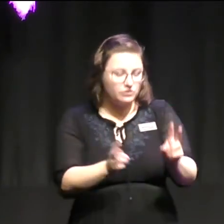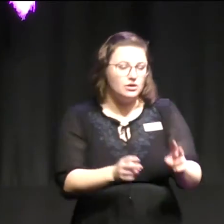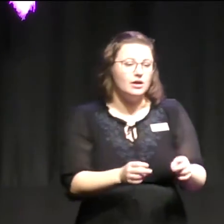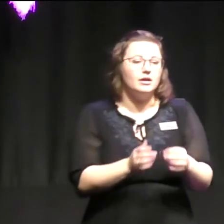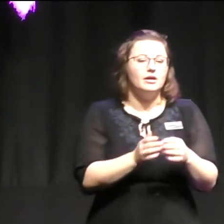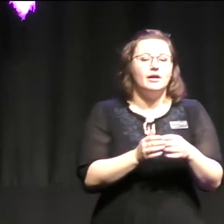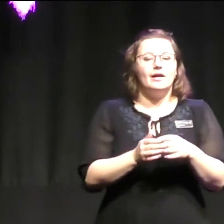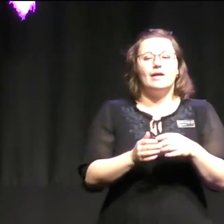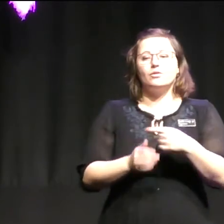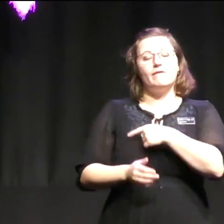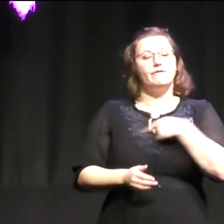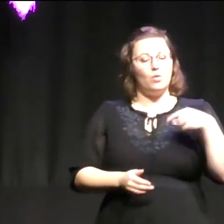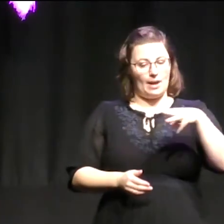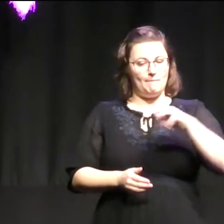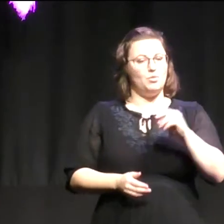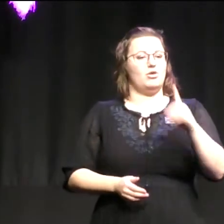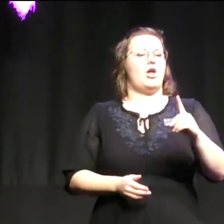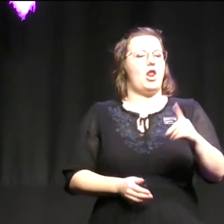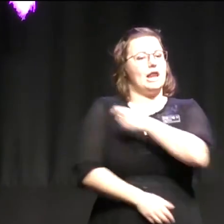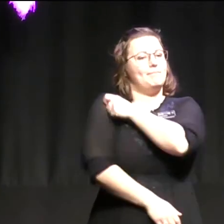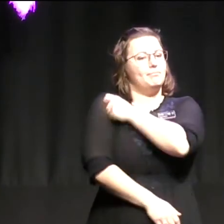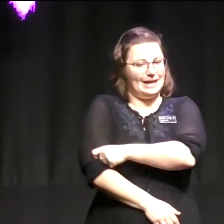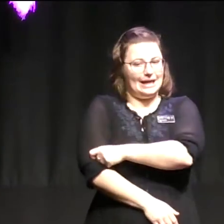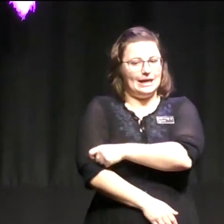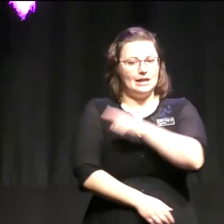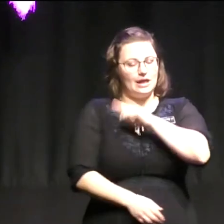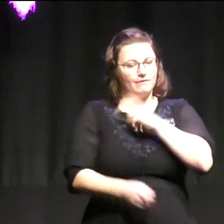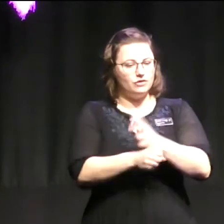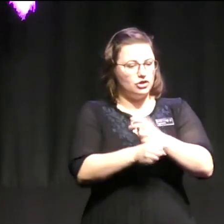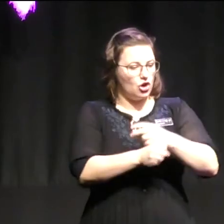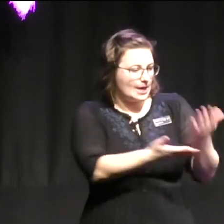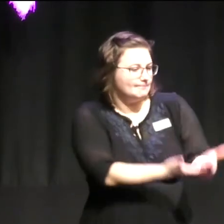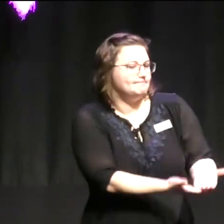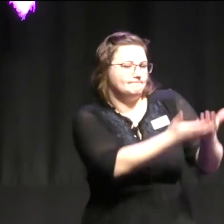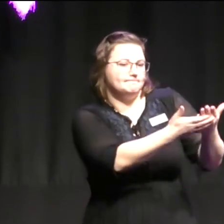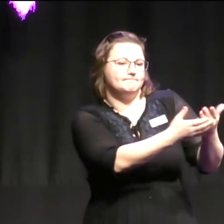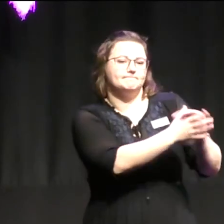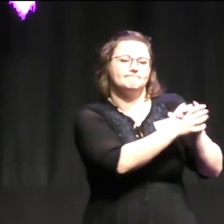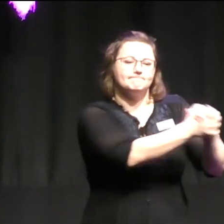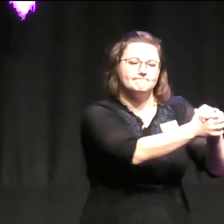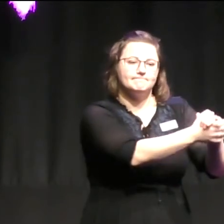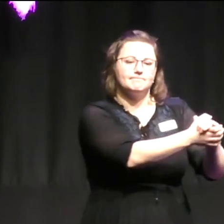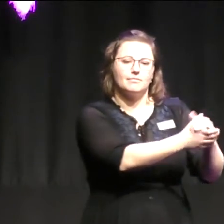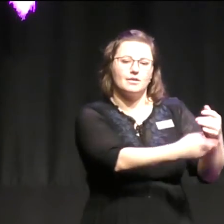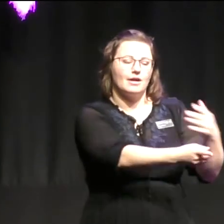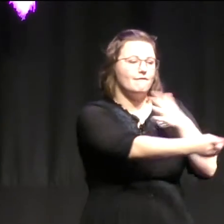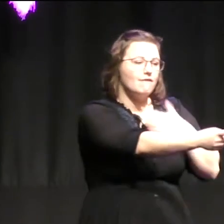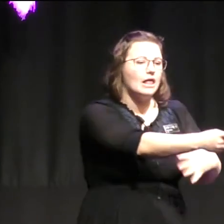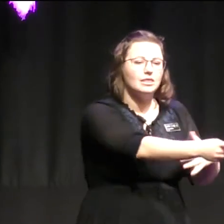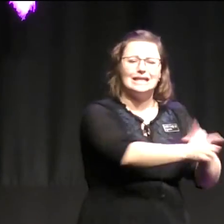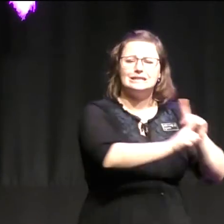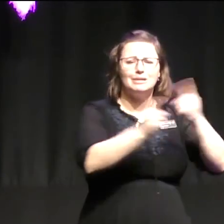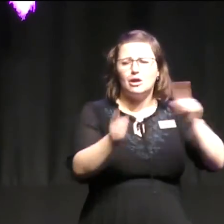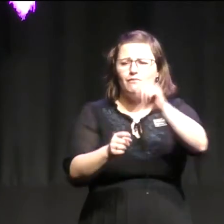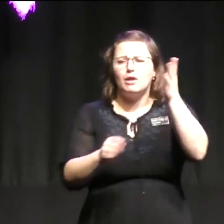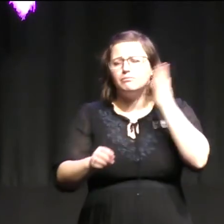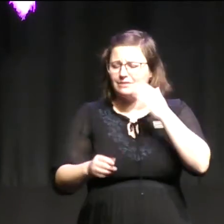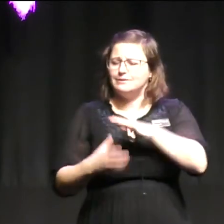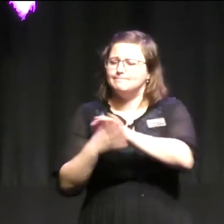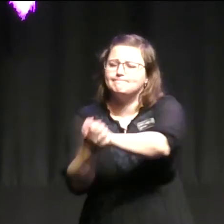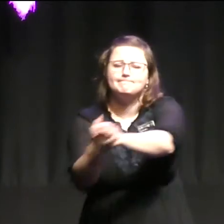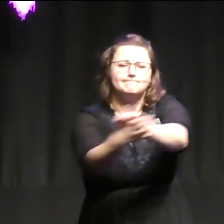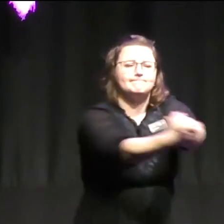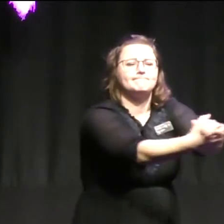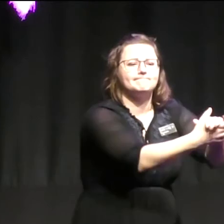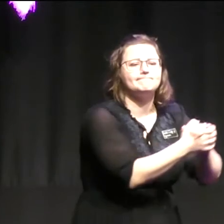that it's our moral responsibility to hold hands of, poor wherever they are. But I would